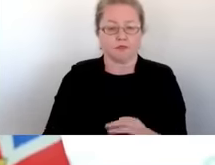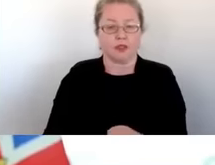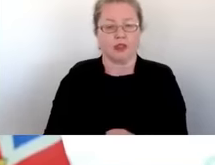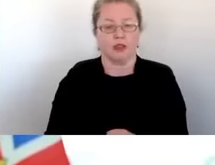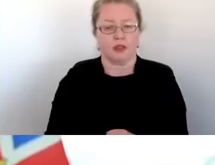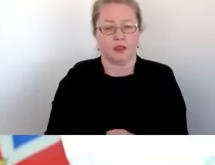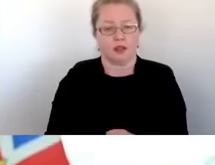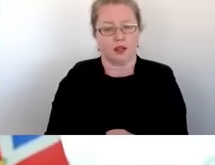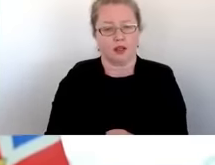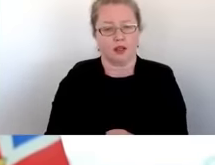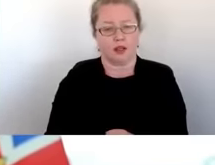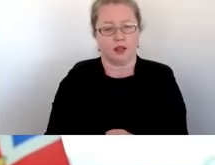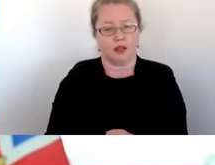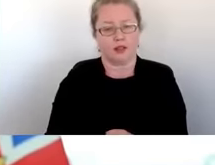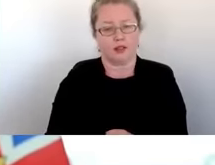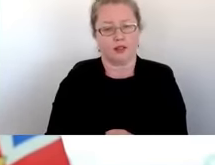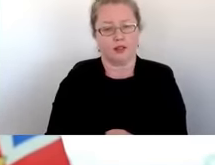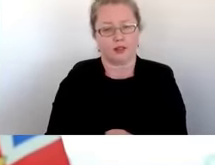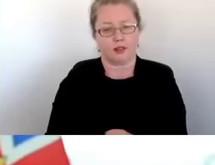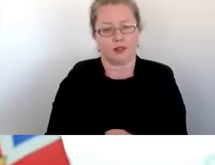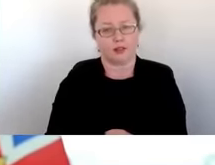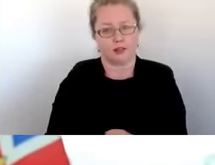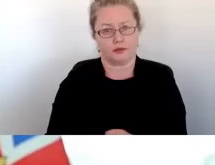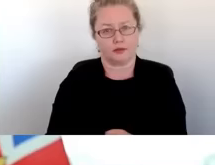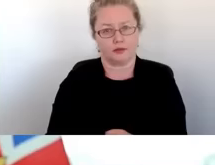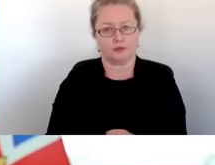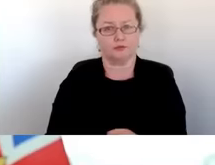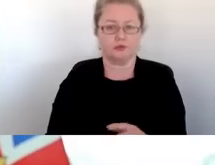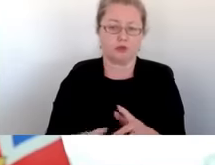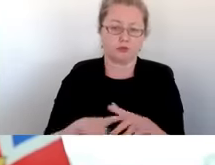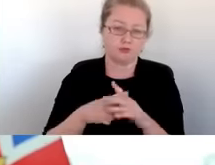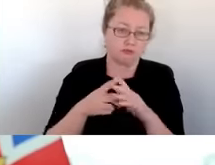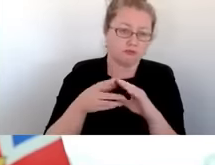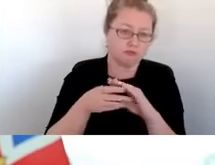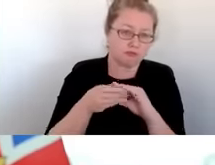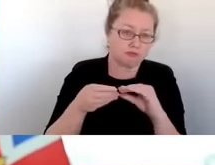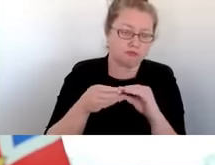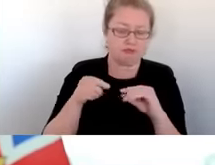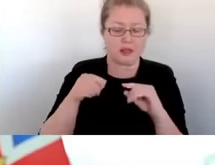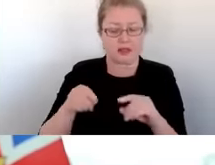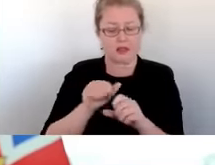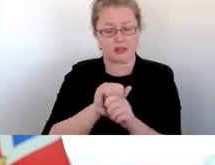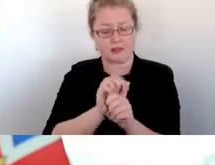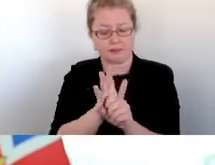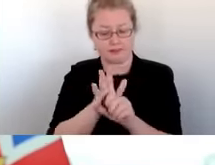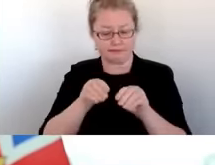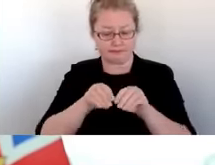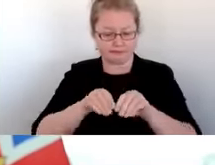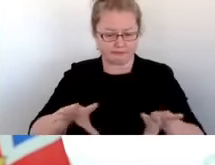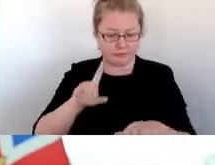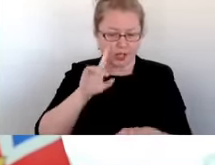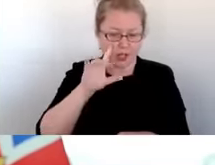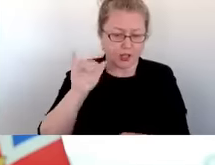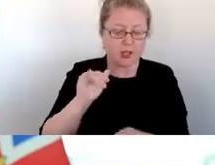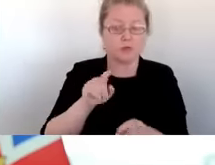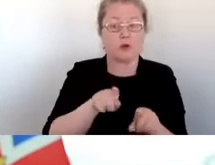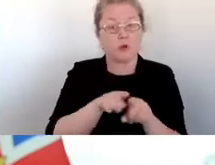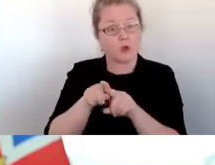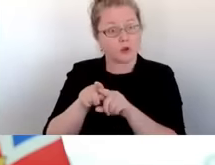this pandemic and what we all need to think about as we start back to school and work for many people and head into